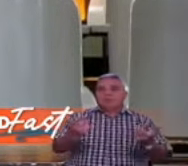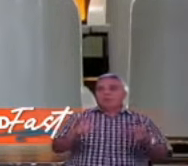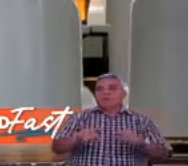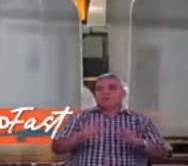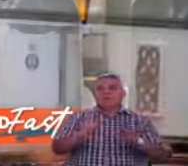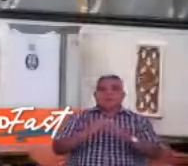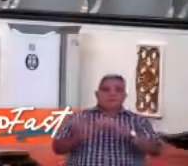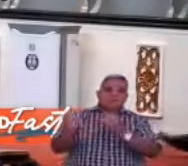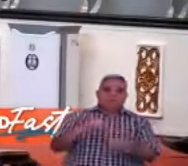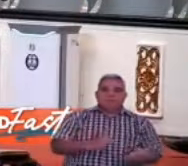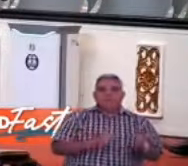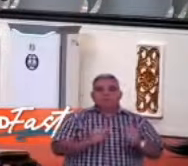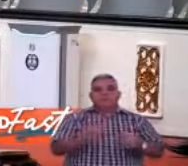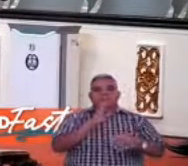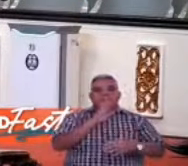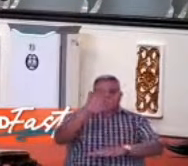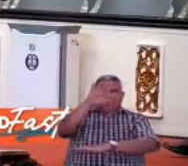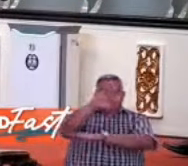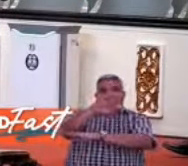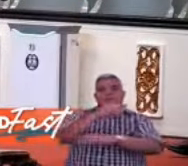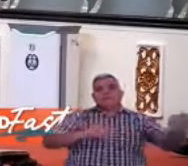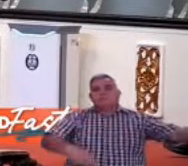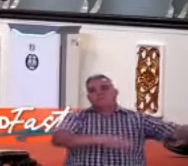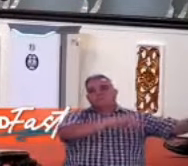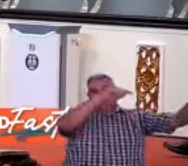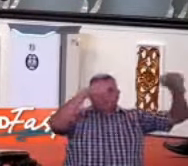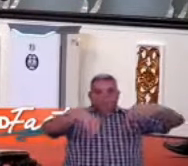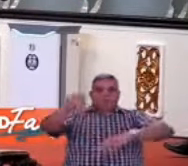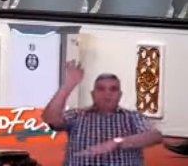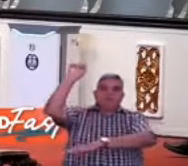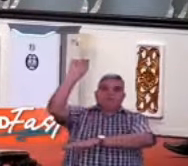today. And be back at 5 p.m. Pastor will be preaching this afternoon.